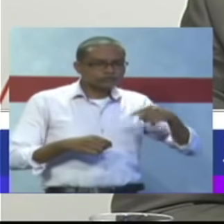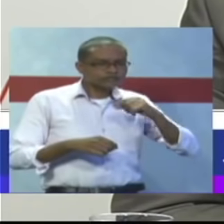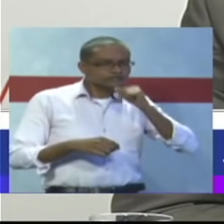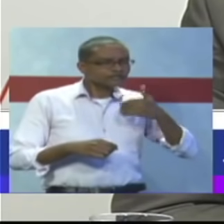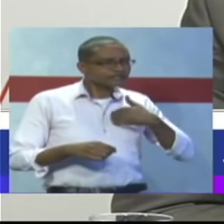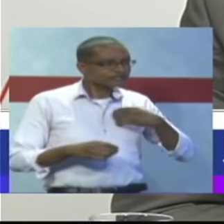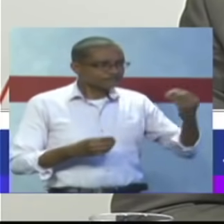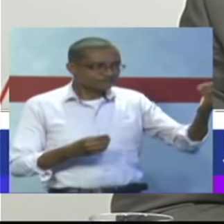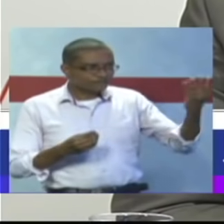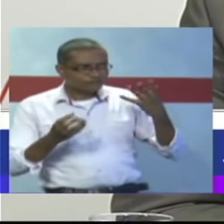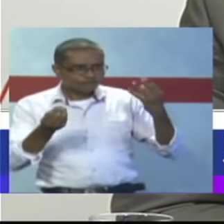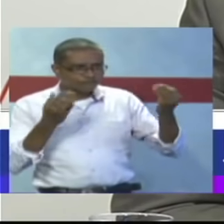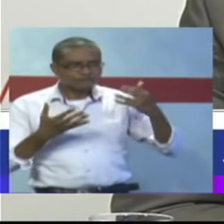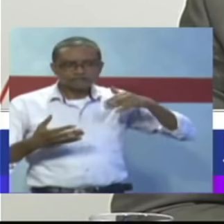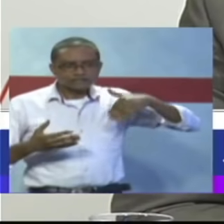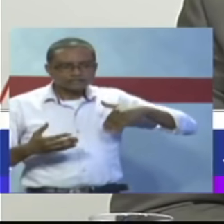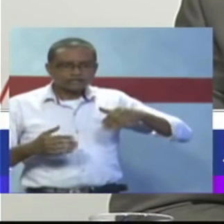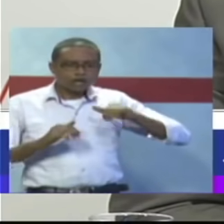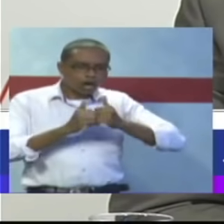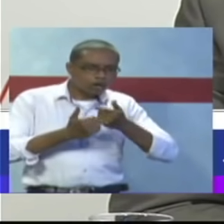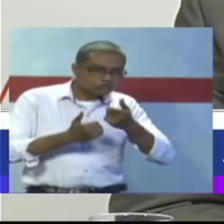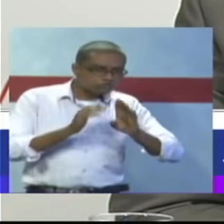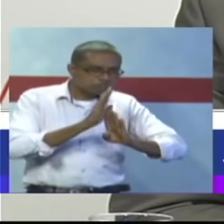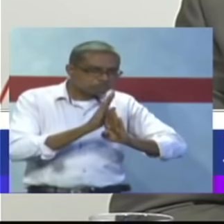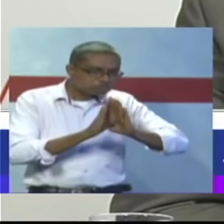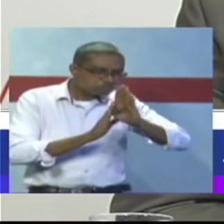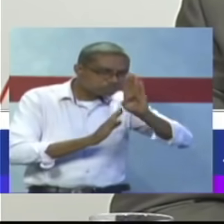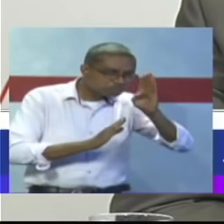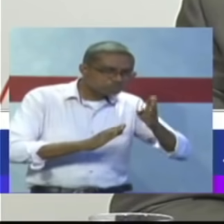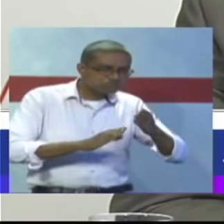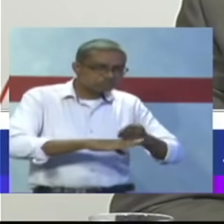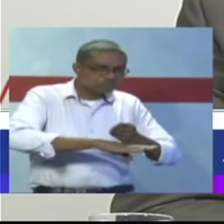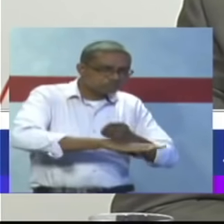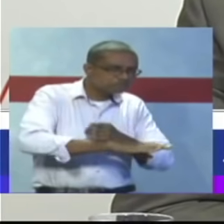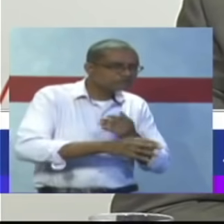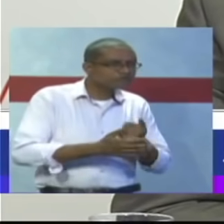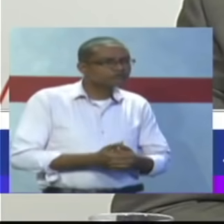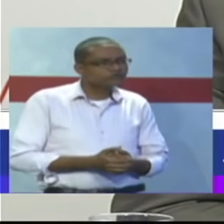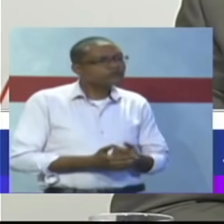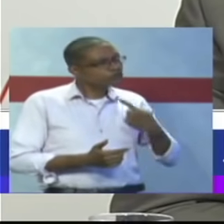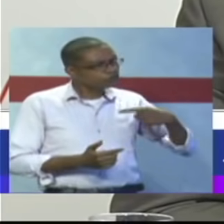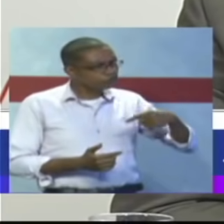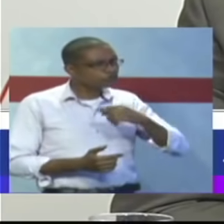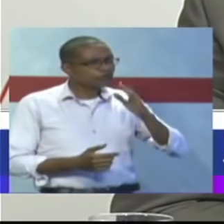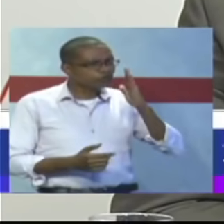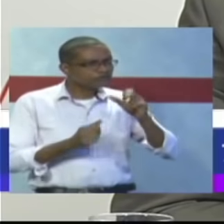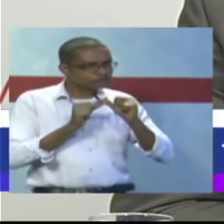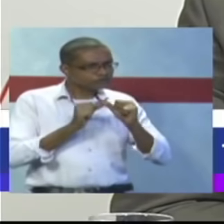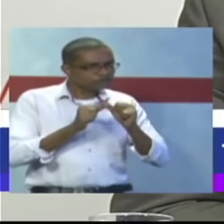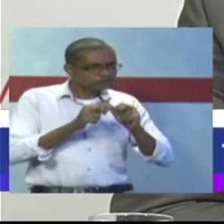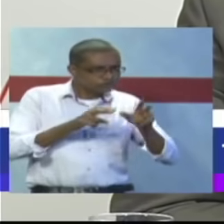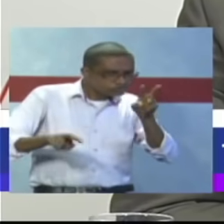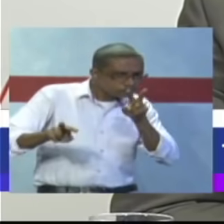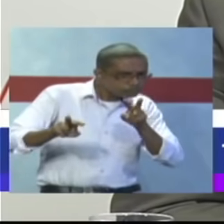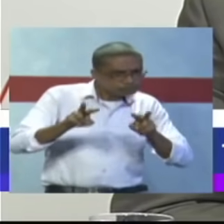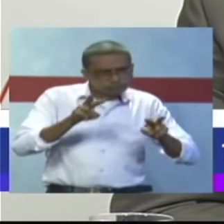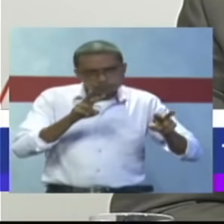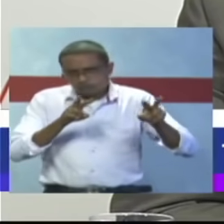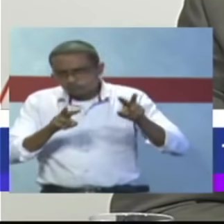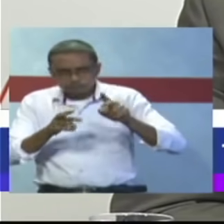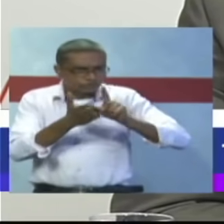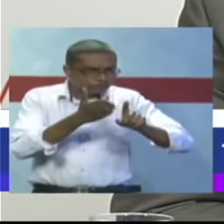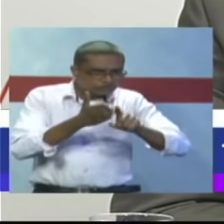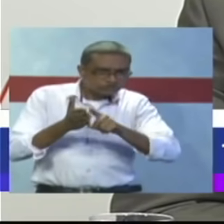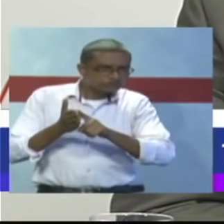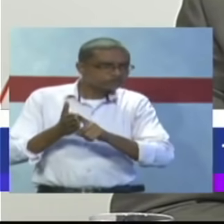that initiative has been progressing as yet. We haven't had any reports of any incidents, and we just continue to monitor the